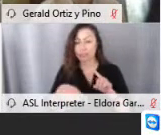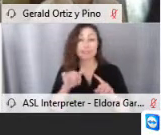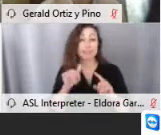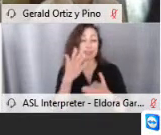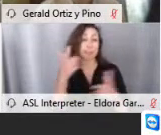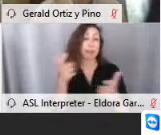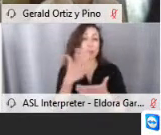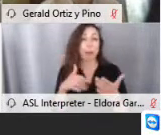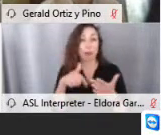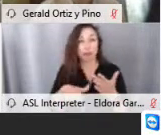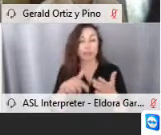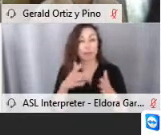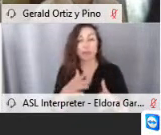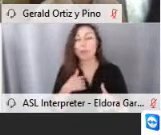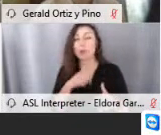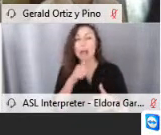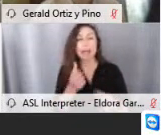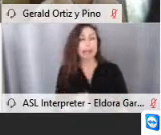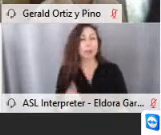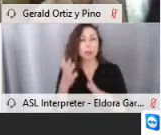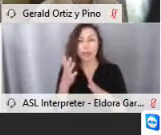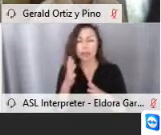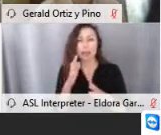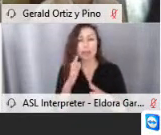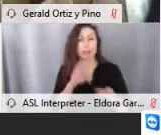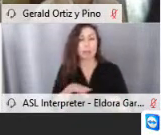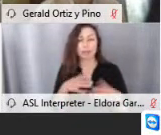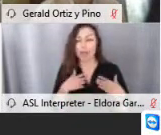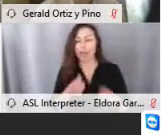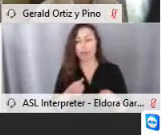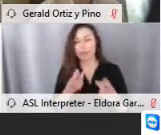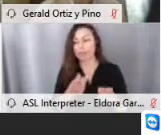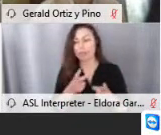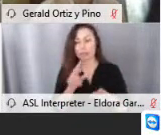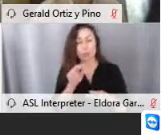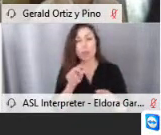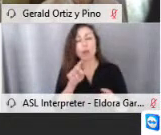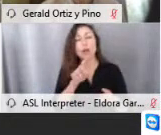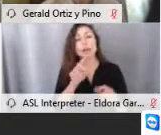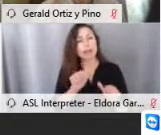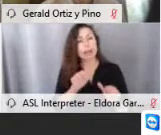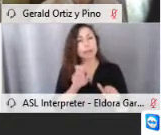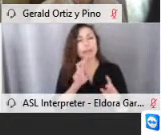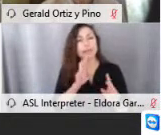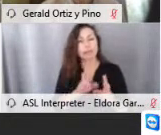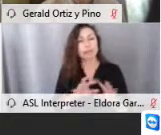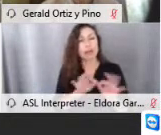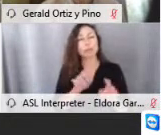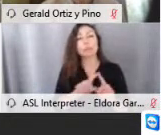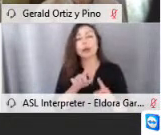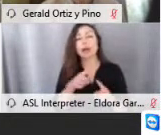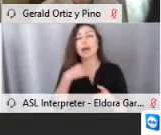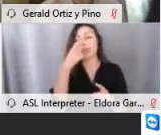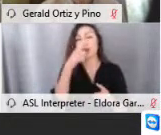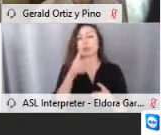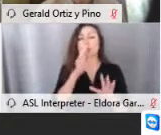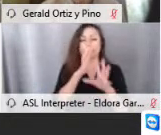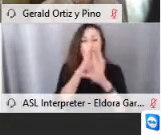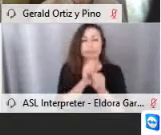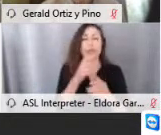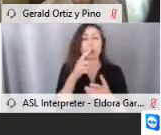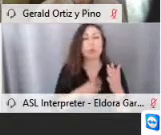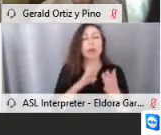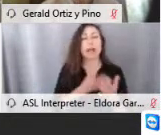not getting rid of in-person behavioral health visits by any means. Those can be very valuable, but I thought you'd find it fascinating what our providers